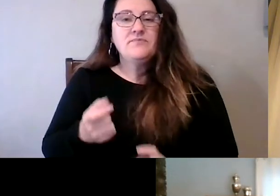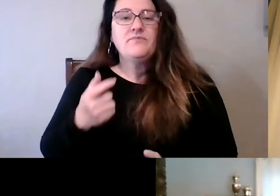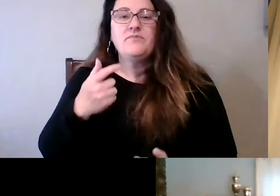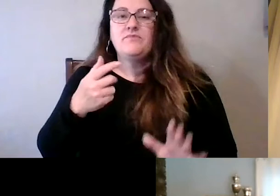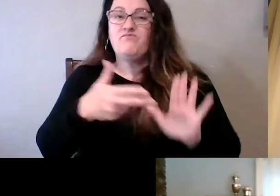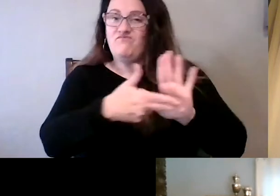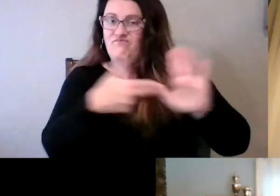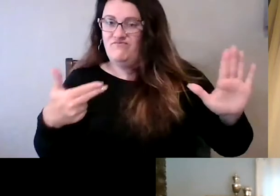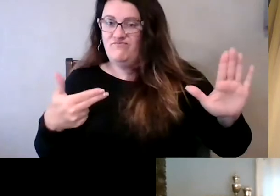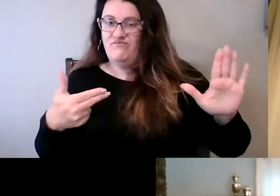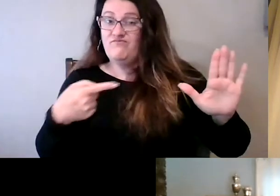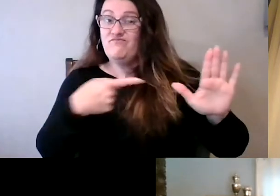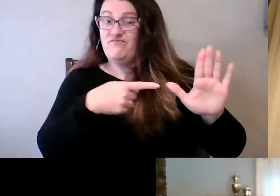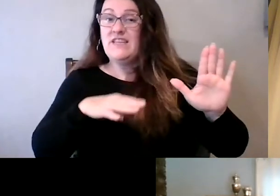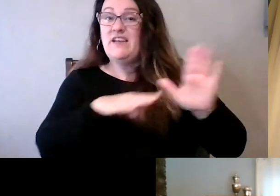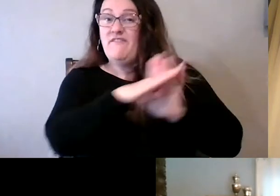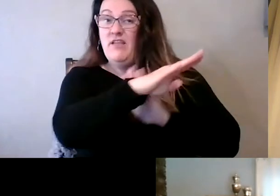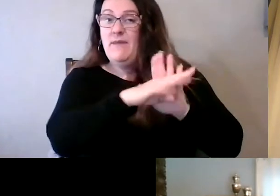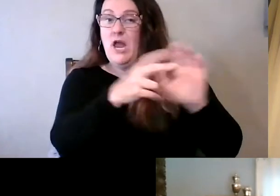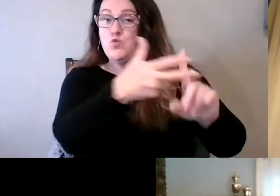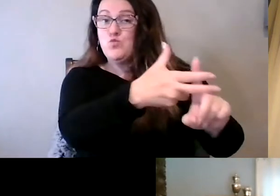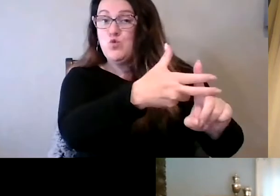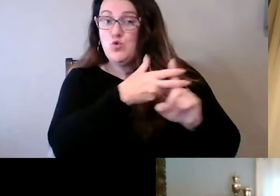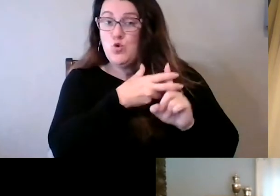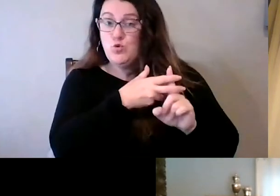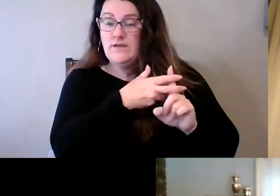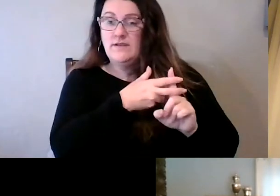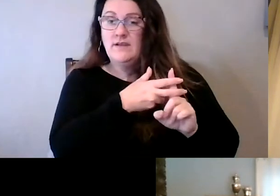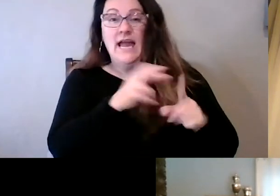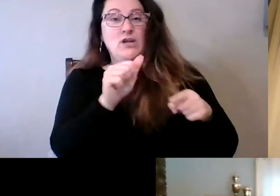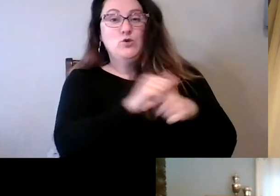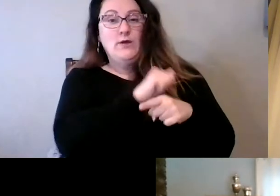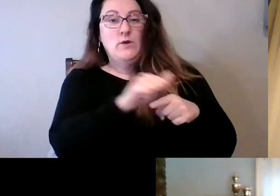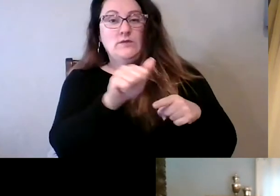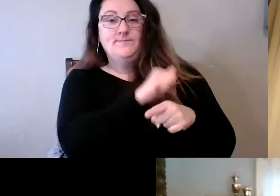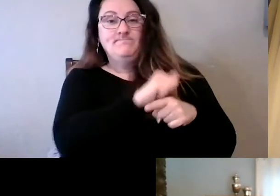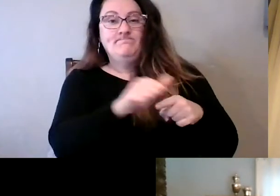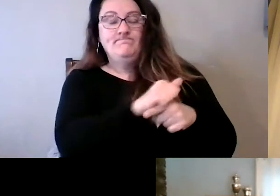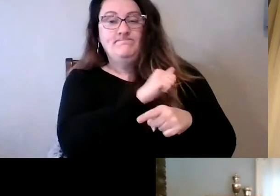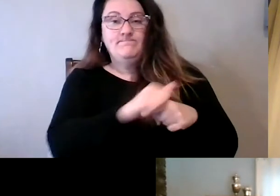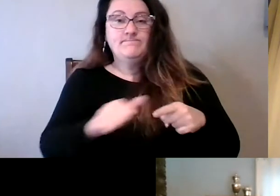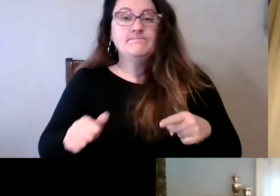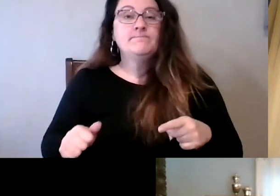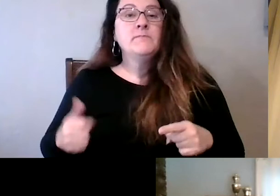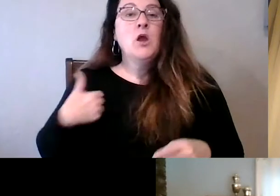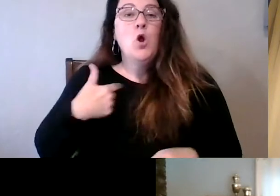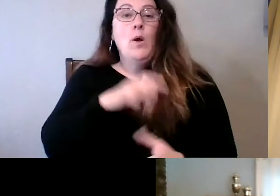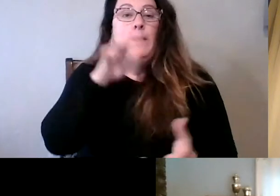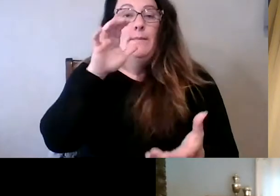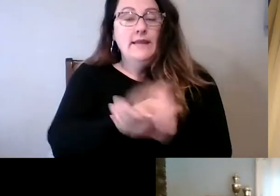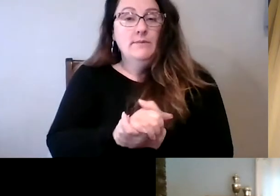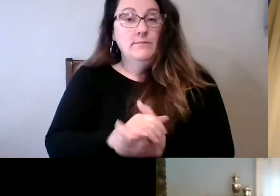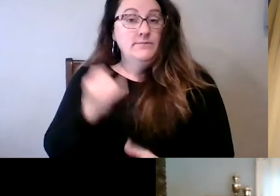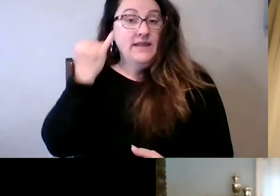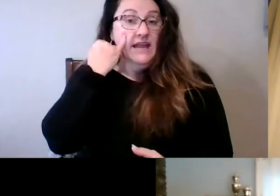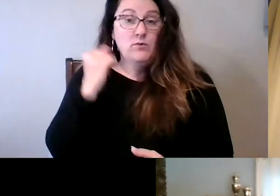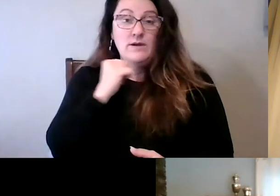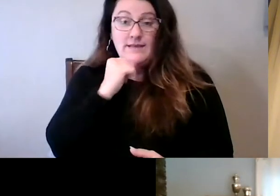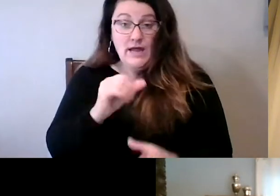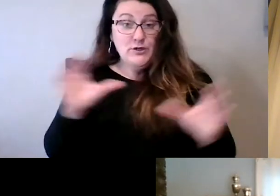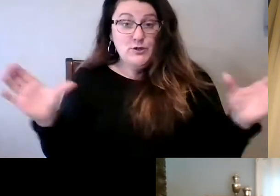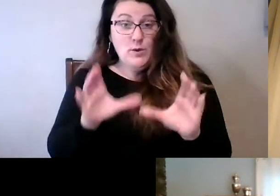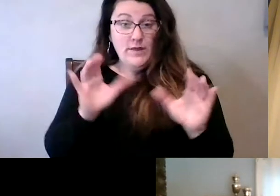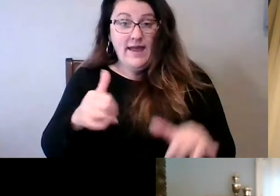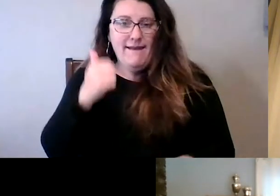we develop them, we recruit them, and train them. And we believe that if we're not doing that